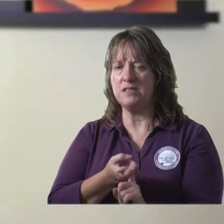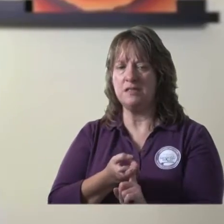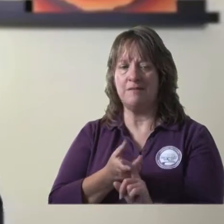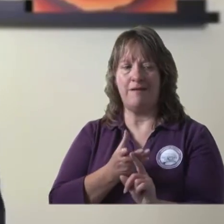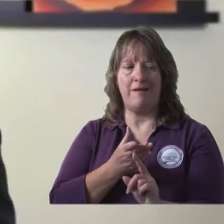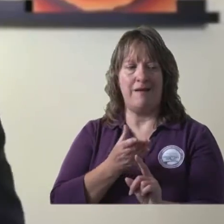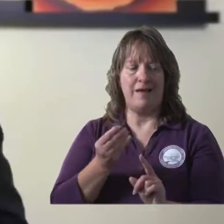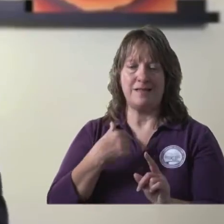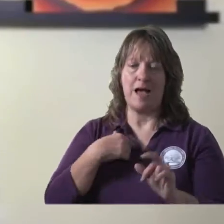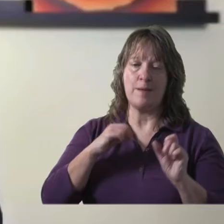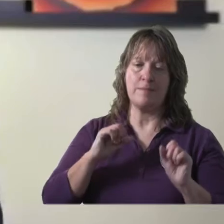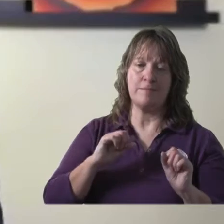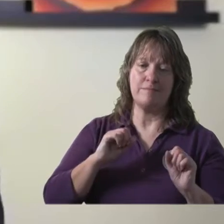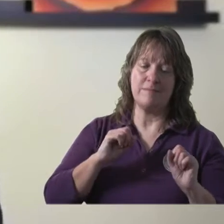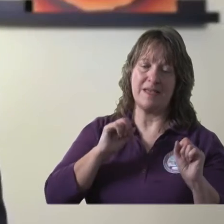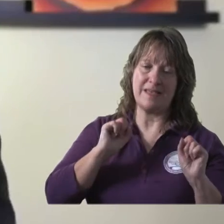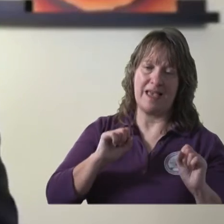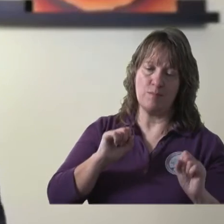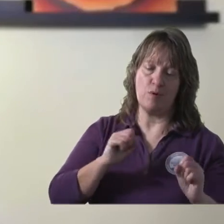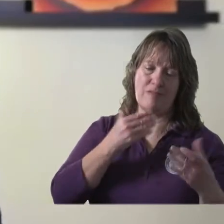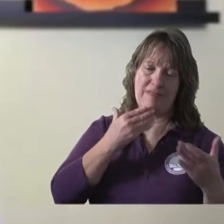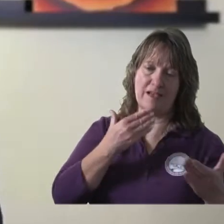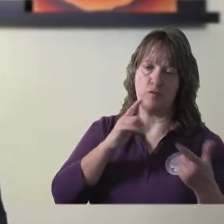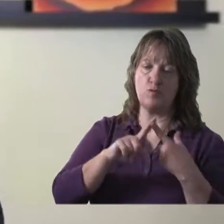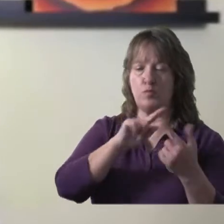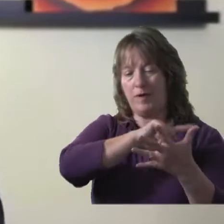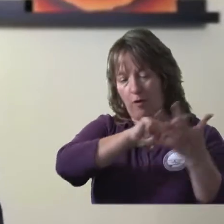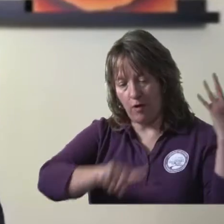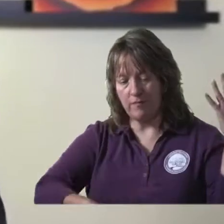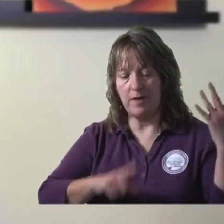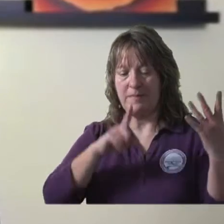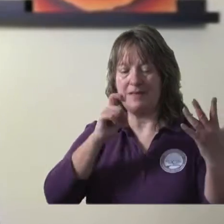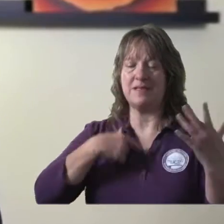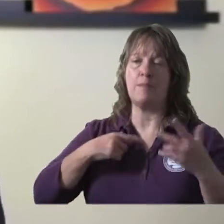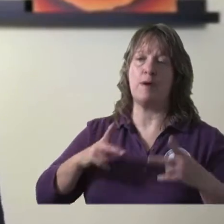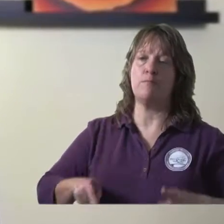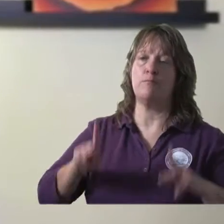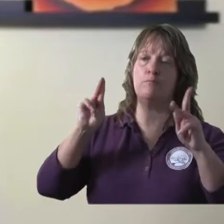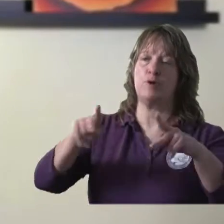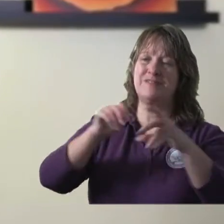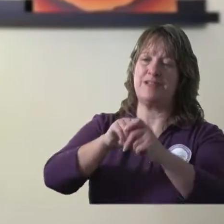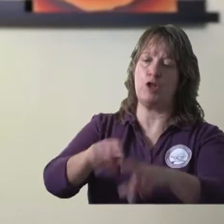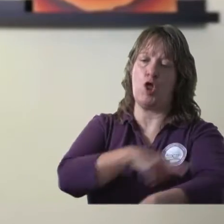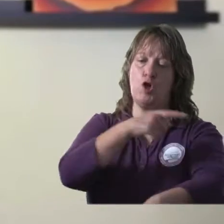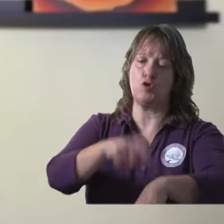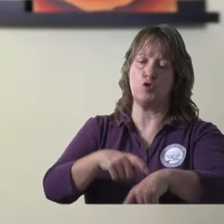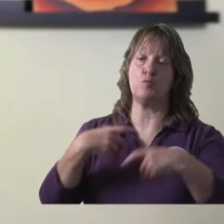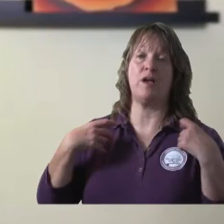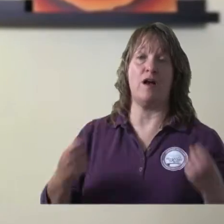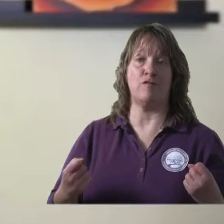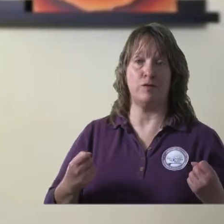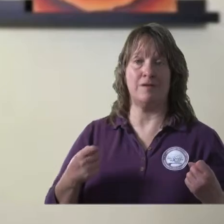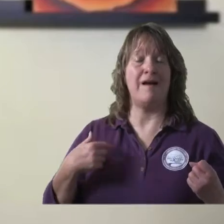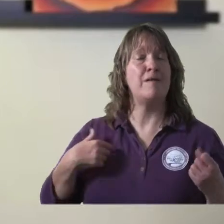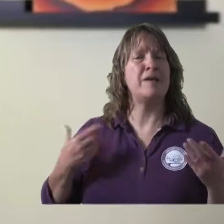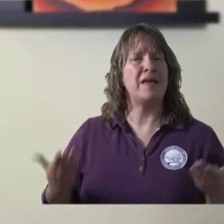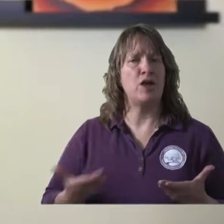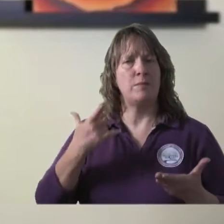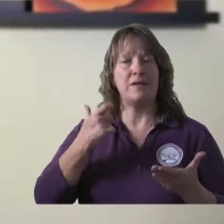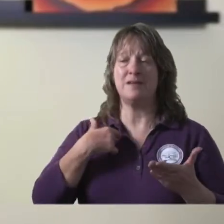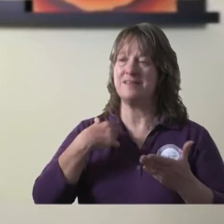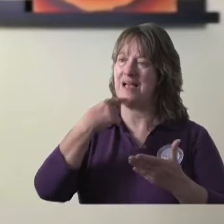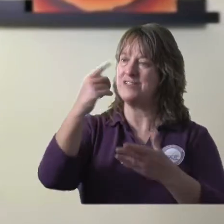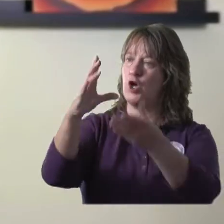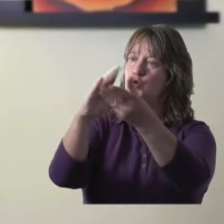I'm capable to be all of those things because I am a person in long-term recovery. I'm here because I am a